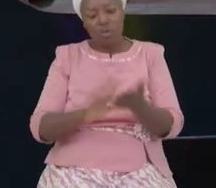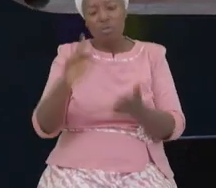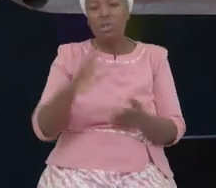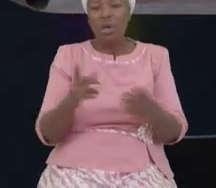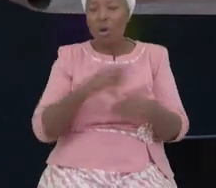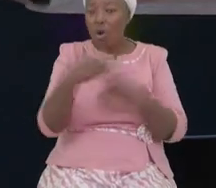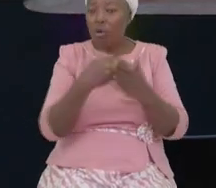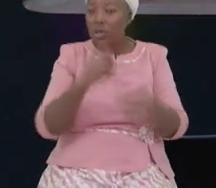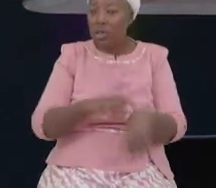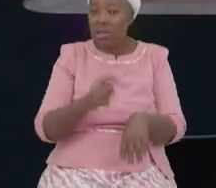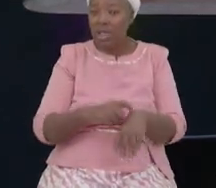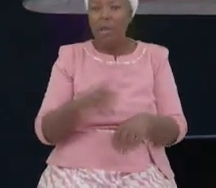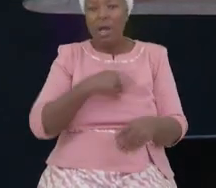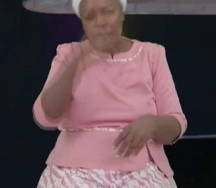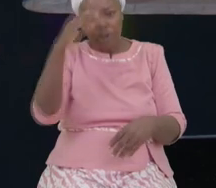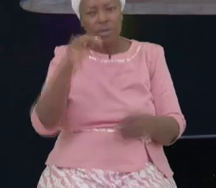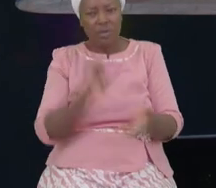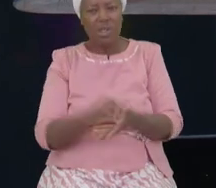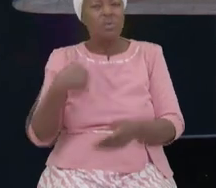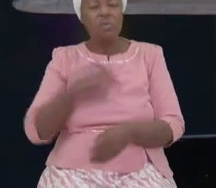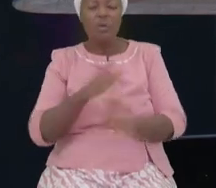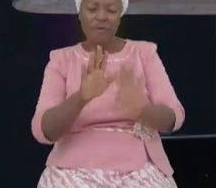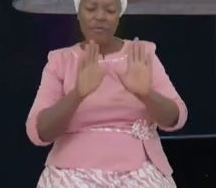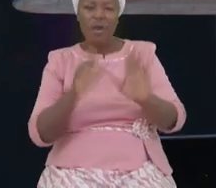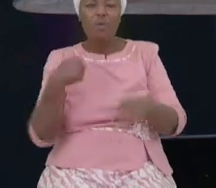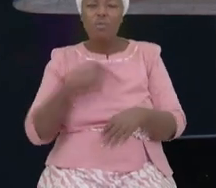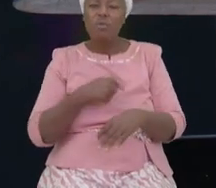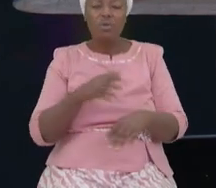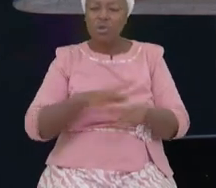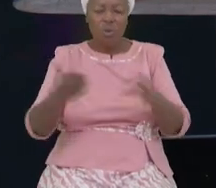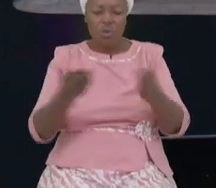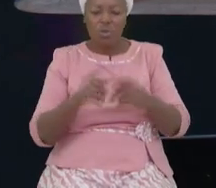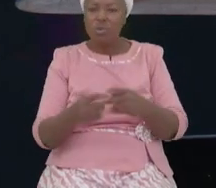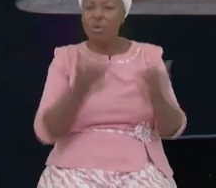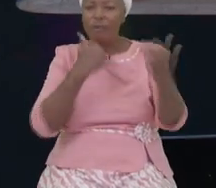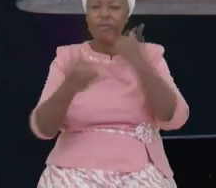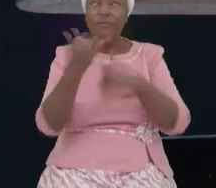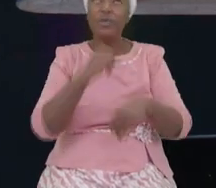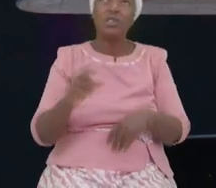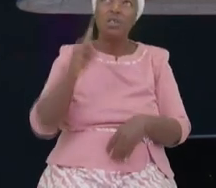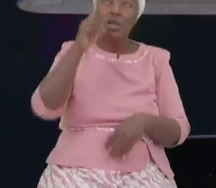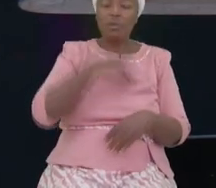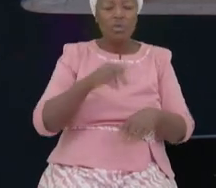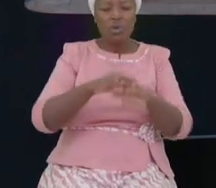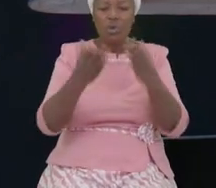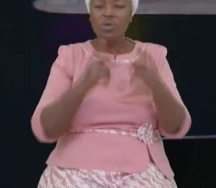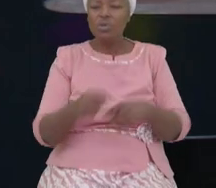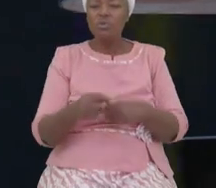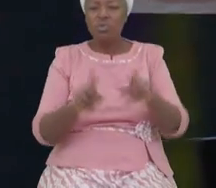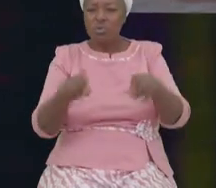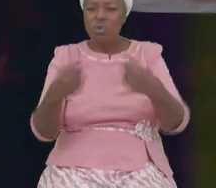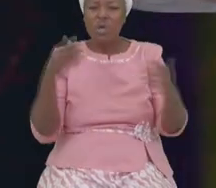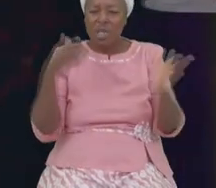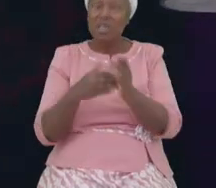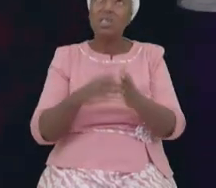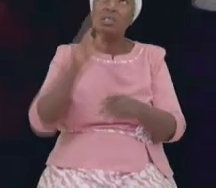the time. Because of that, we fear to offend him. We fear to contradict him. We fear to